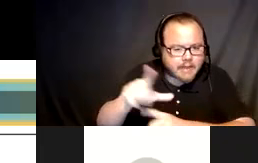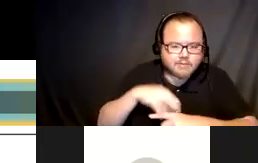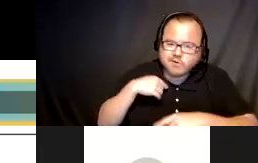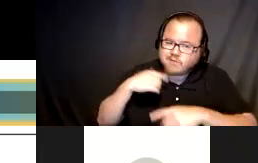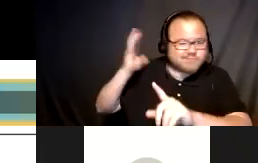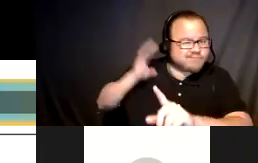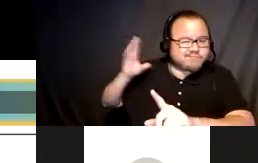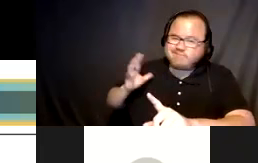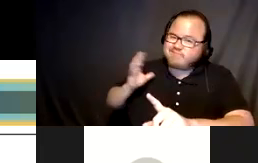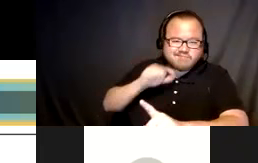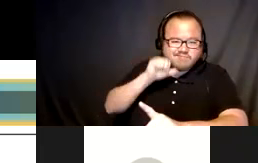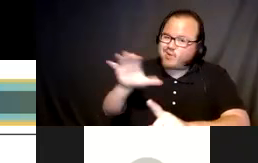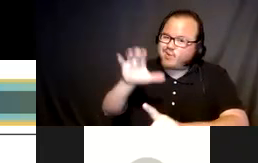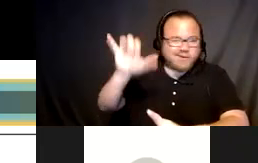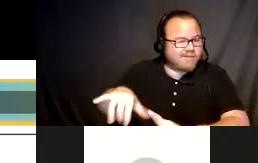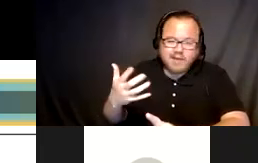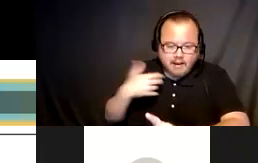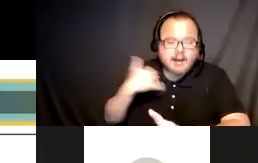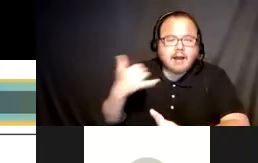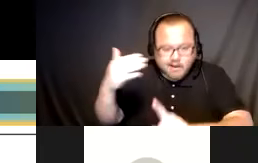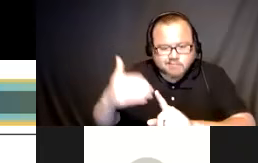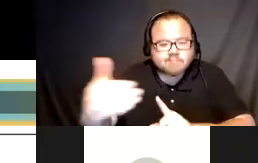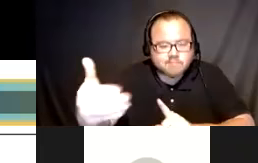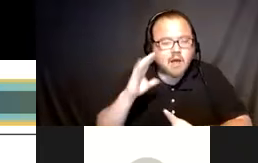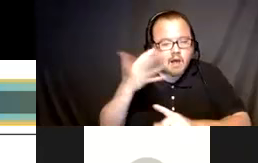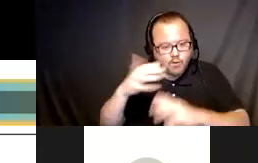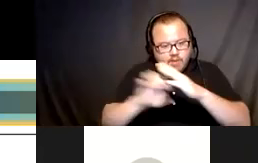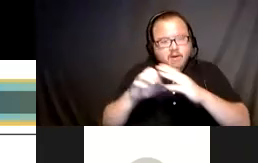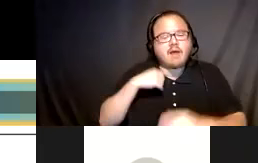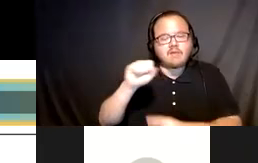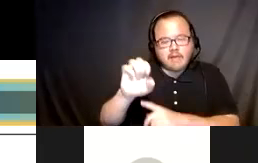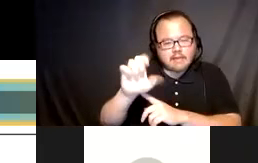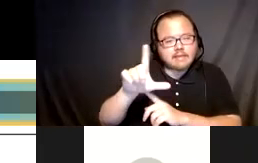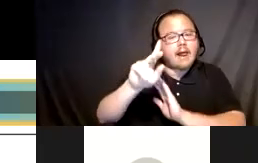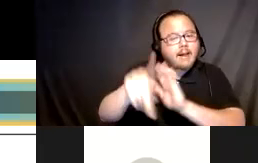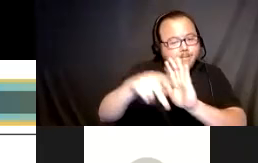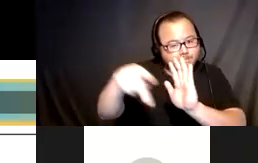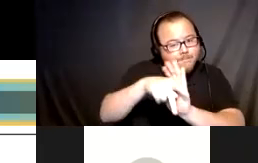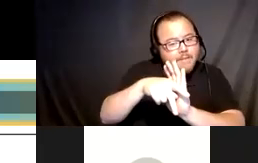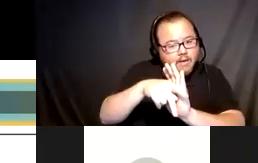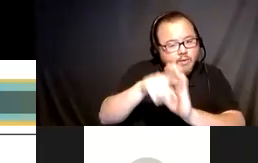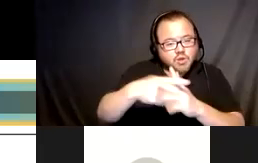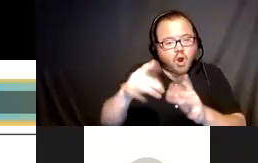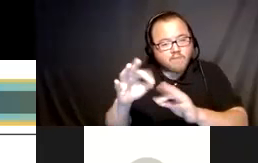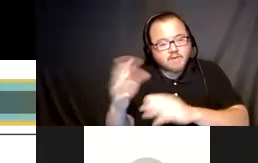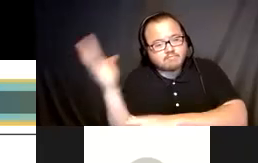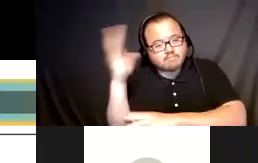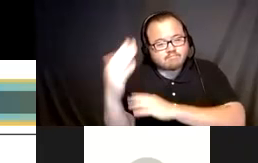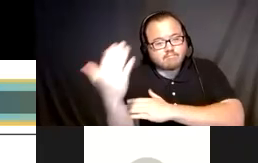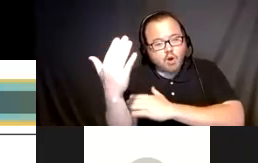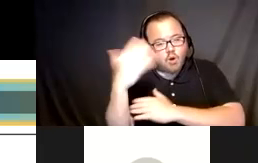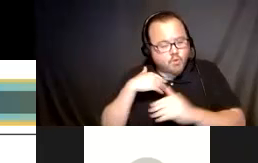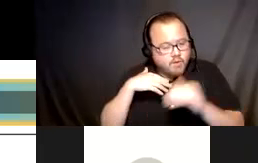always previously done. And so our elementaries have an SEL period at the start of the day that's intentionally